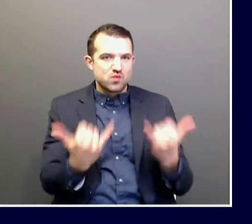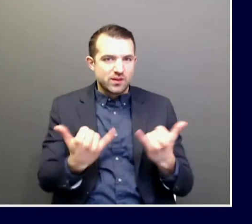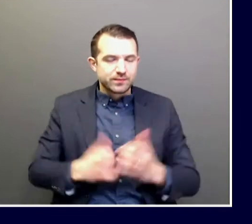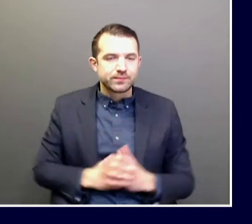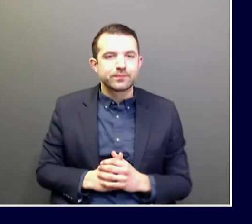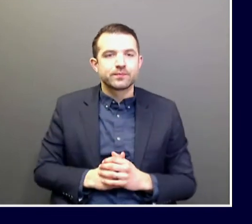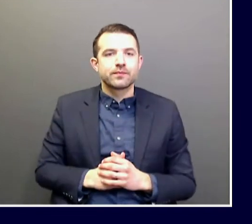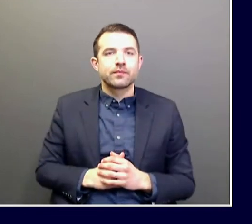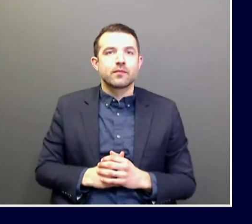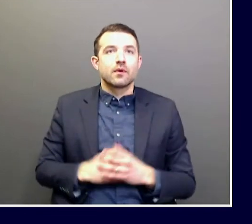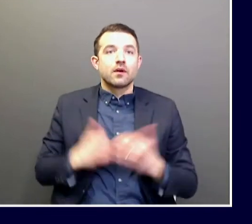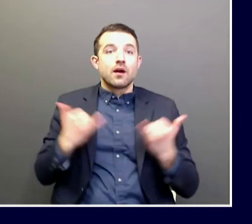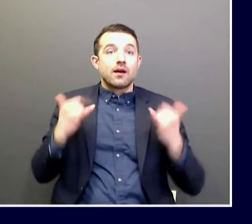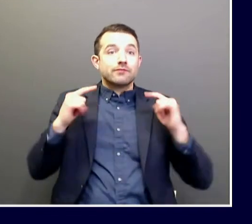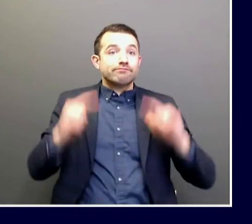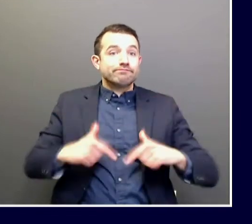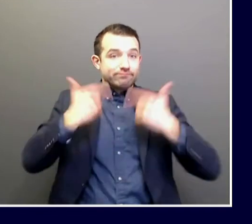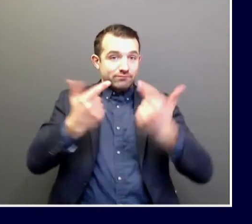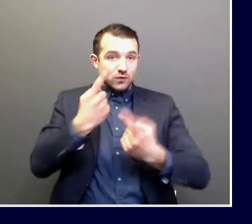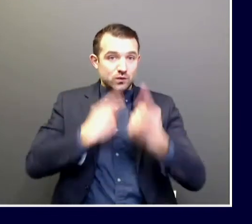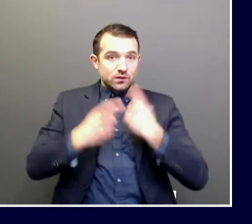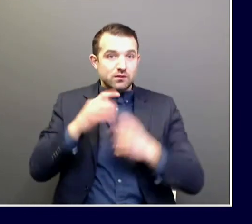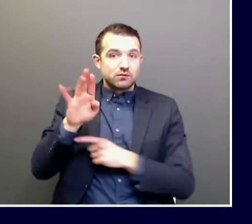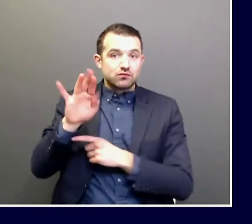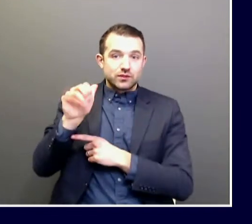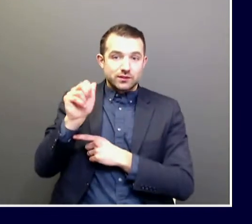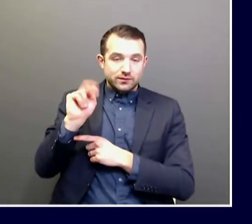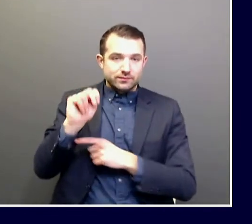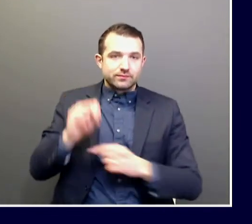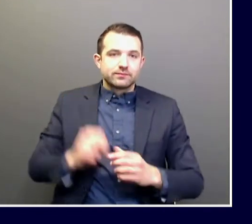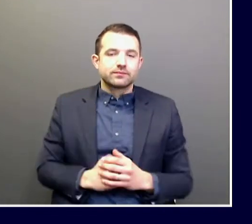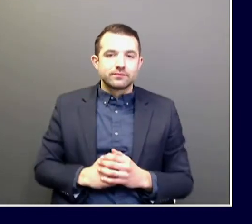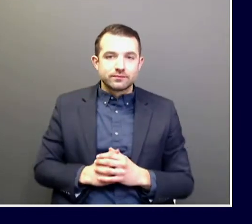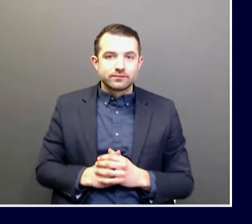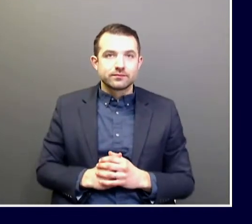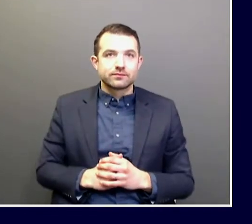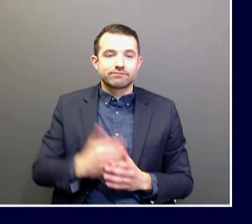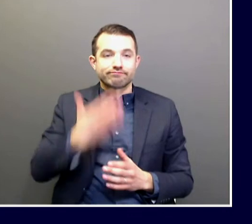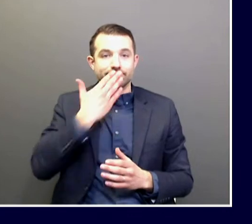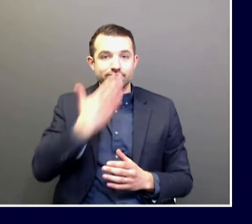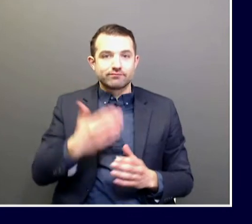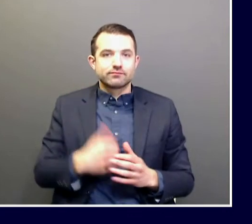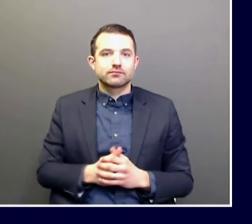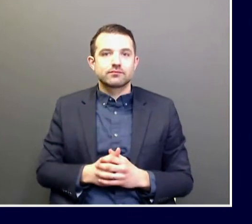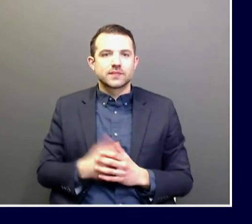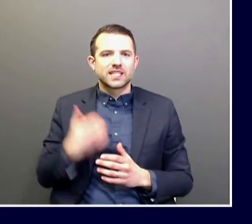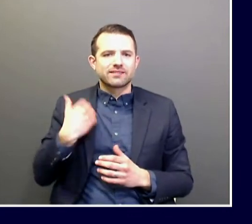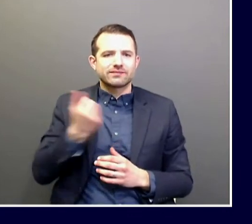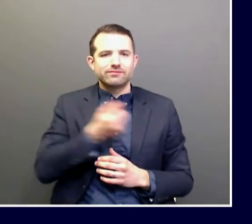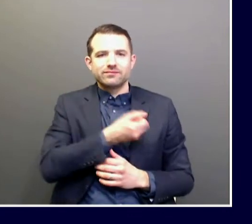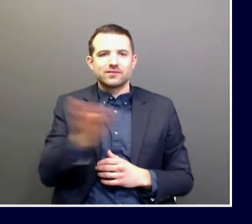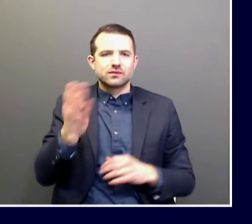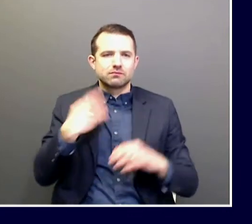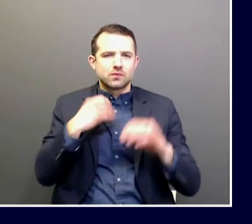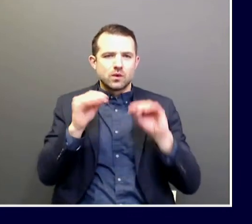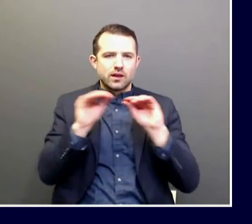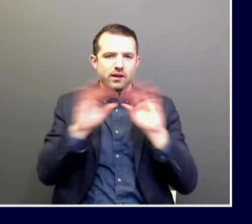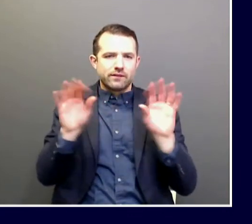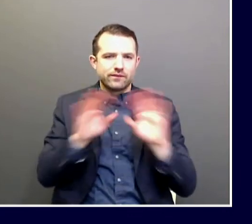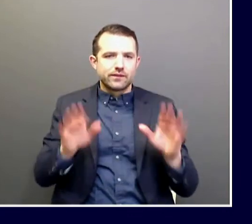goes to Brian Sullivan. Thank you, Dr. Shah. I just have a couple of maybe clarifiers about the backlog